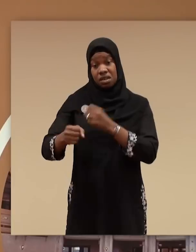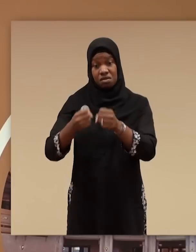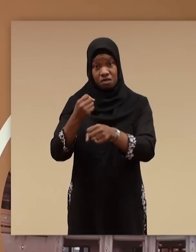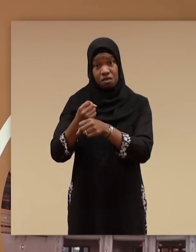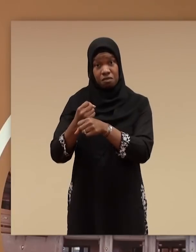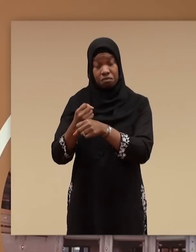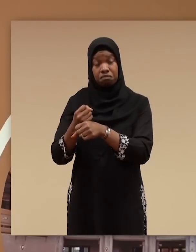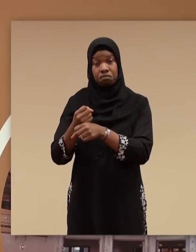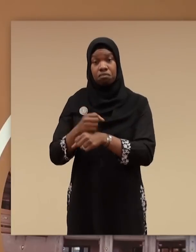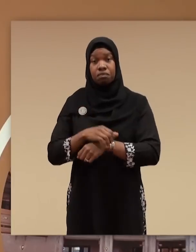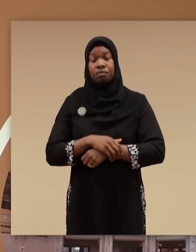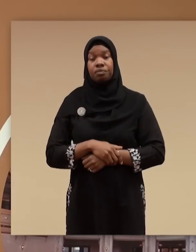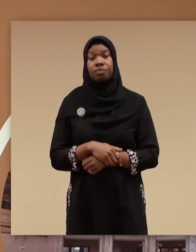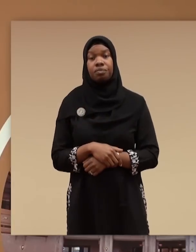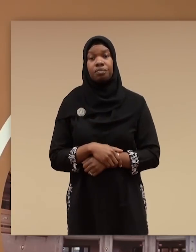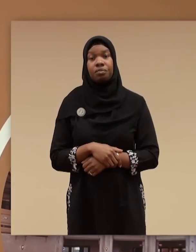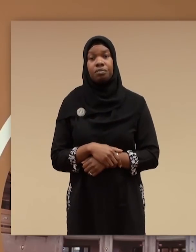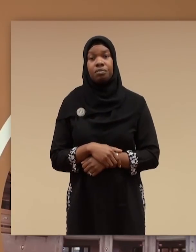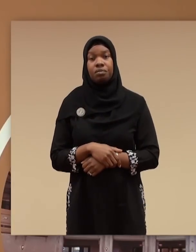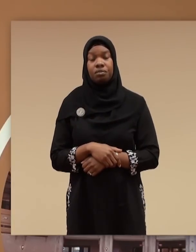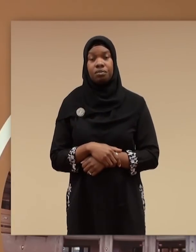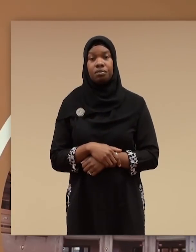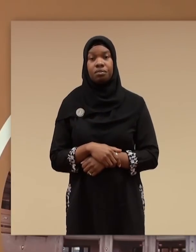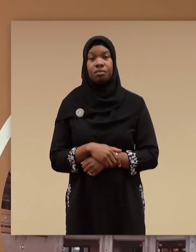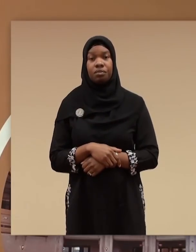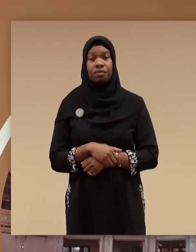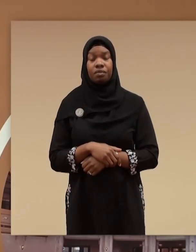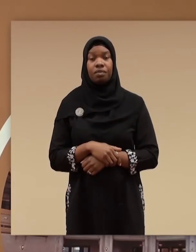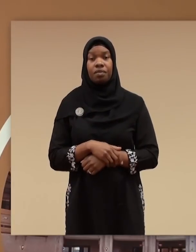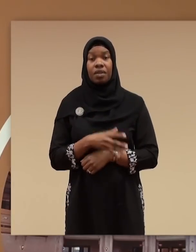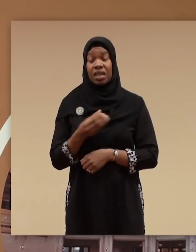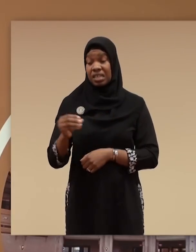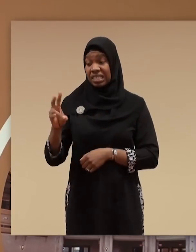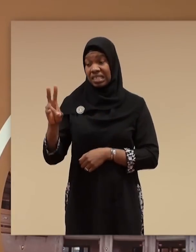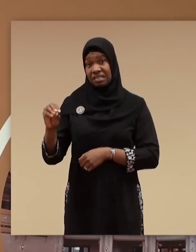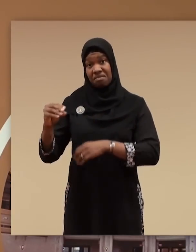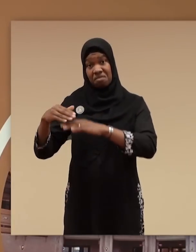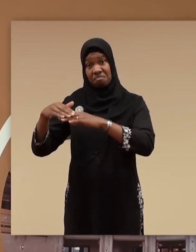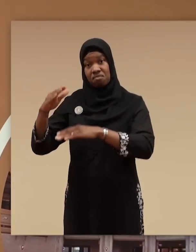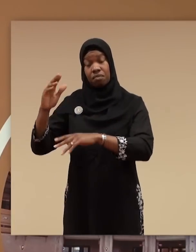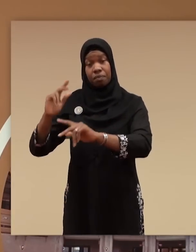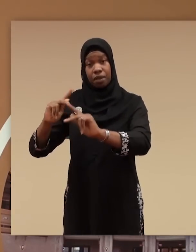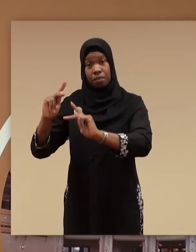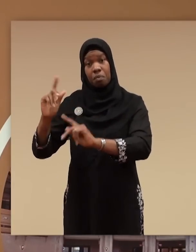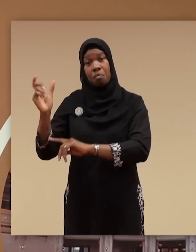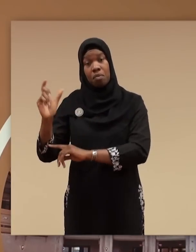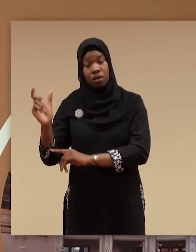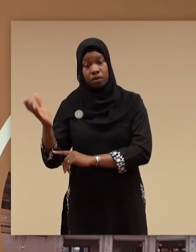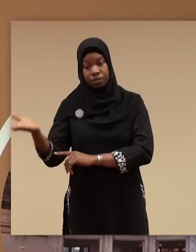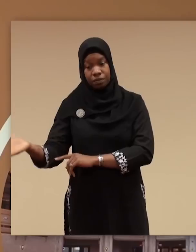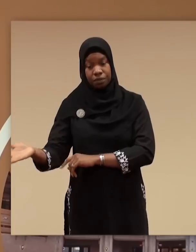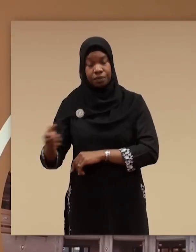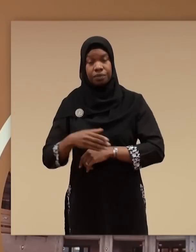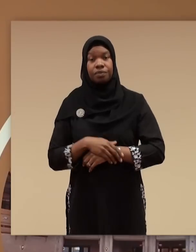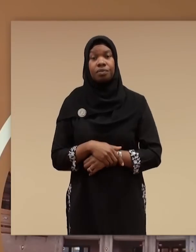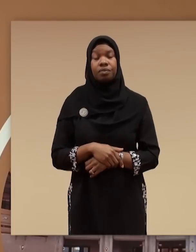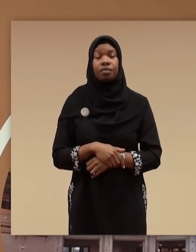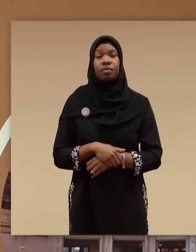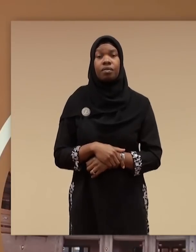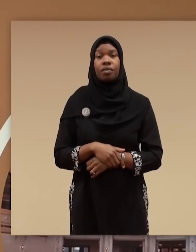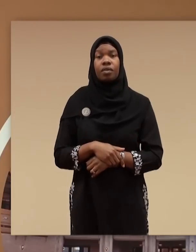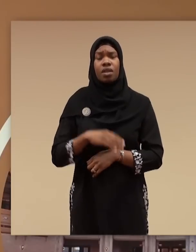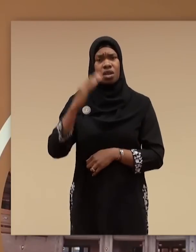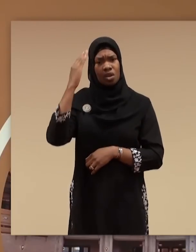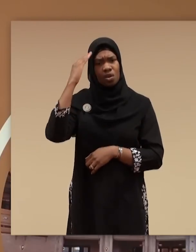Muslims, more than half of the Muslims. You know, in the 13 years of Dawah in Medina, in Mecca,